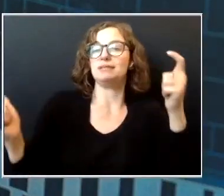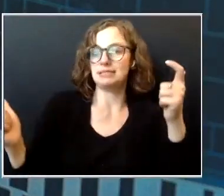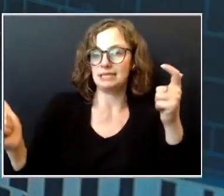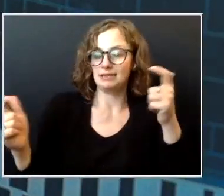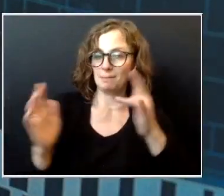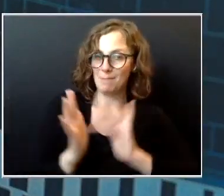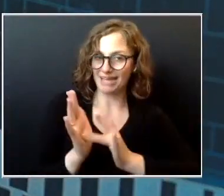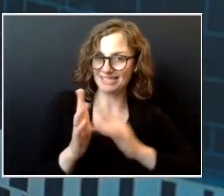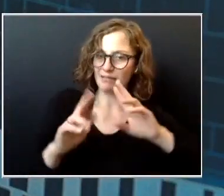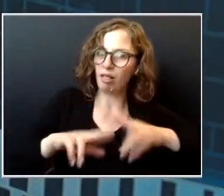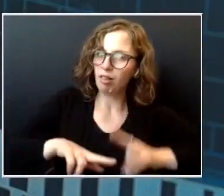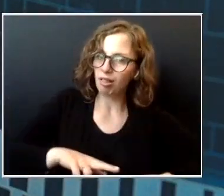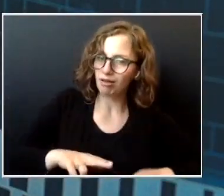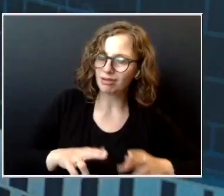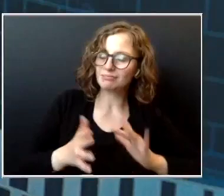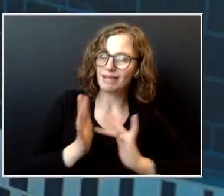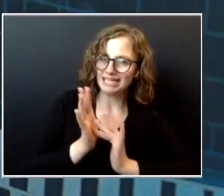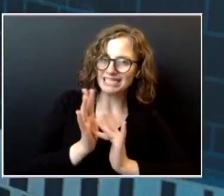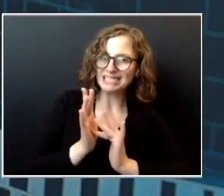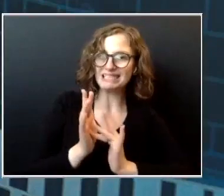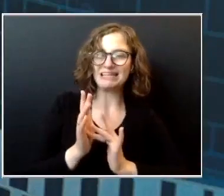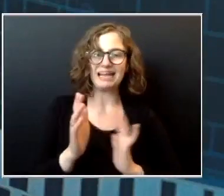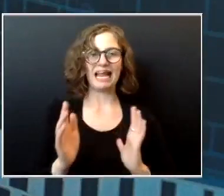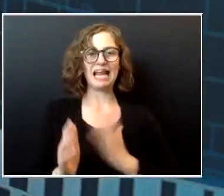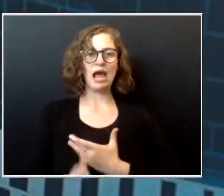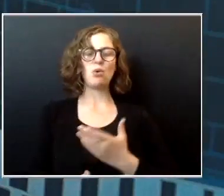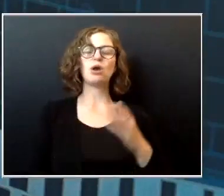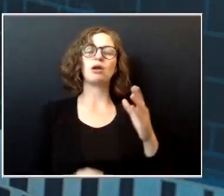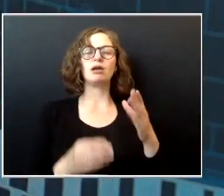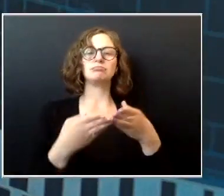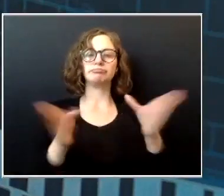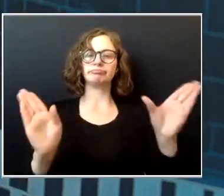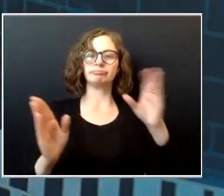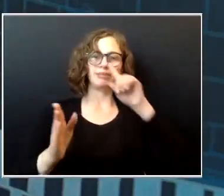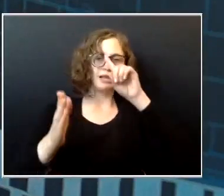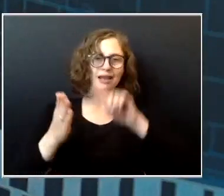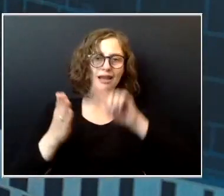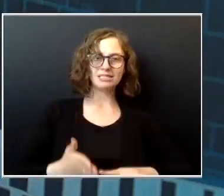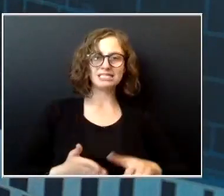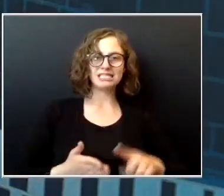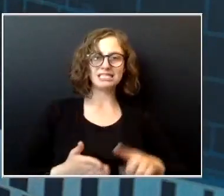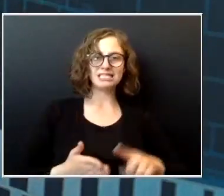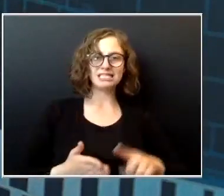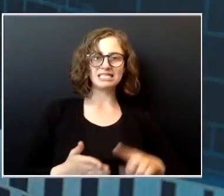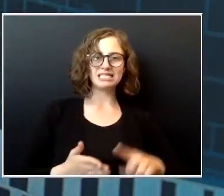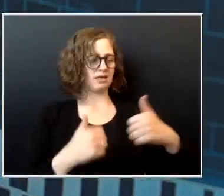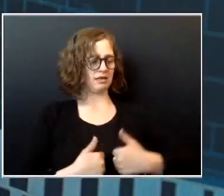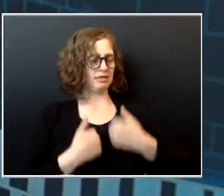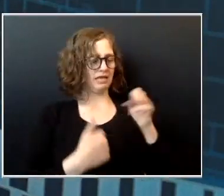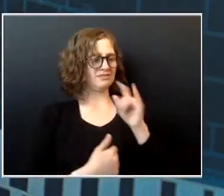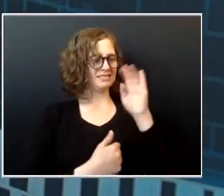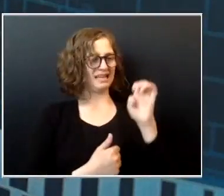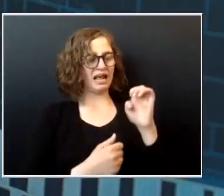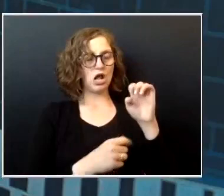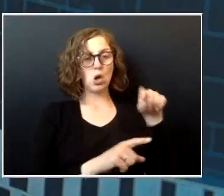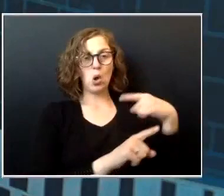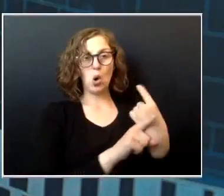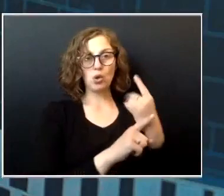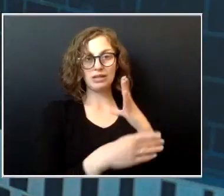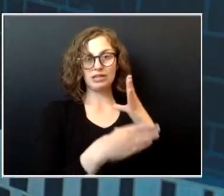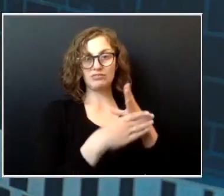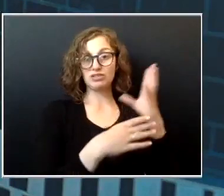were able to separate out lifestyle-only interventions with those that included anti-obesity medications. And we did see that